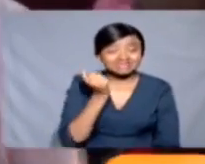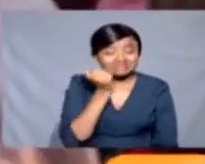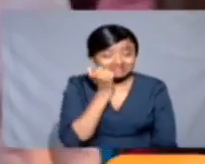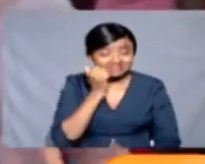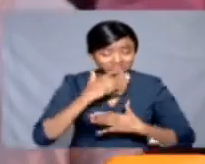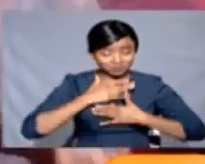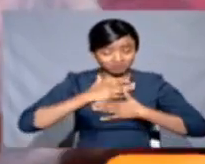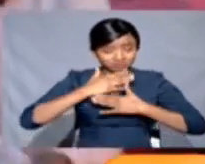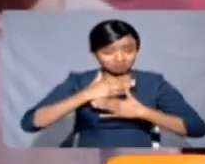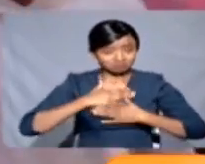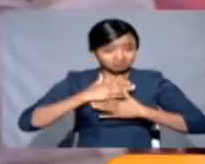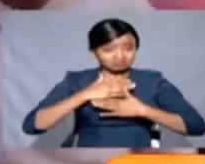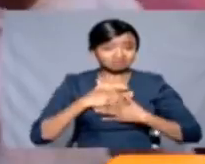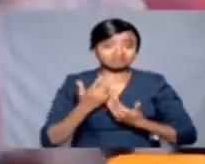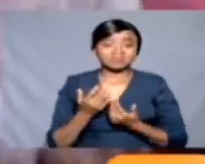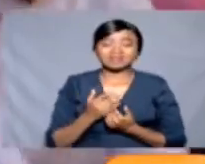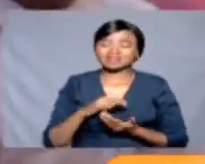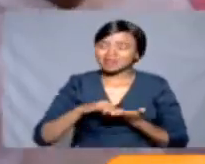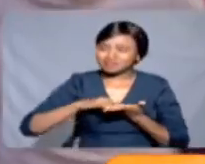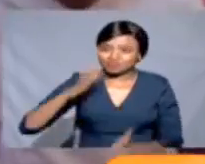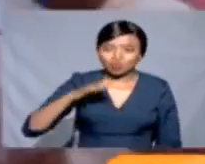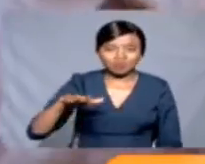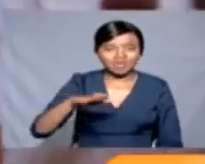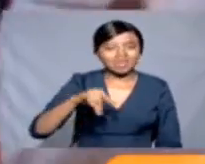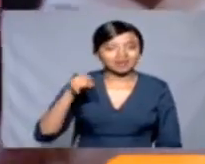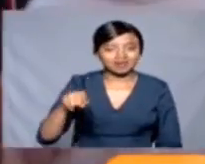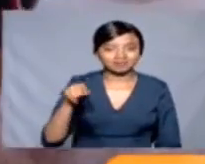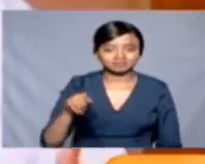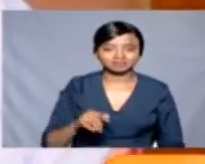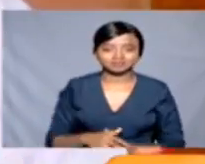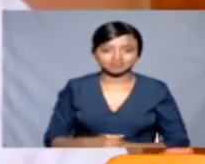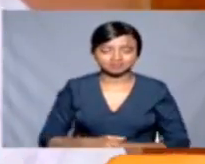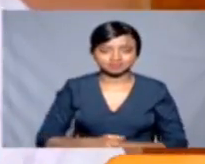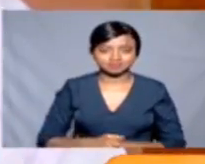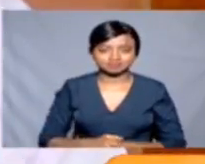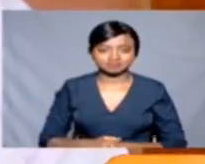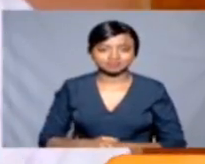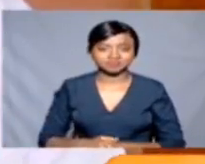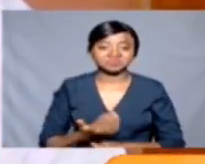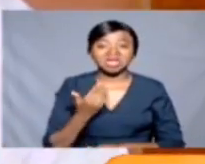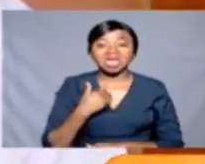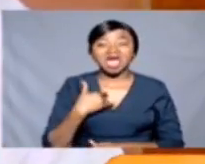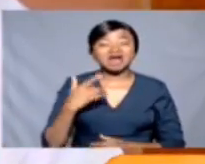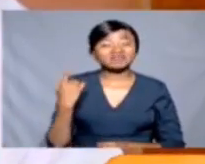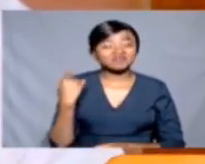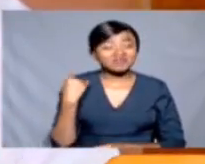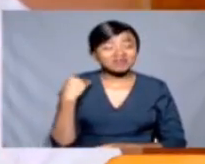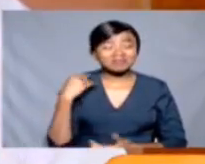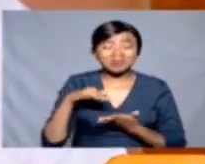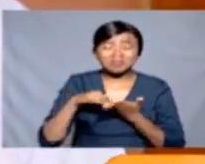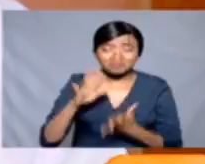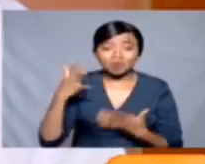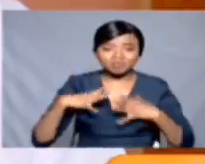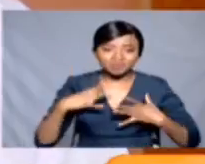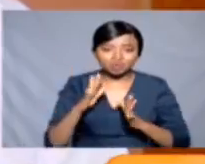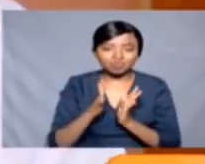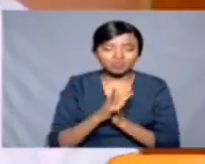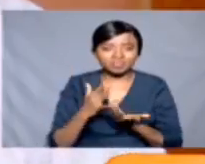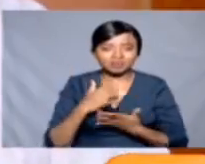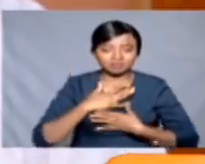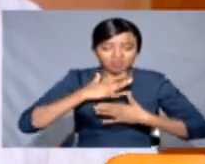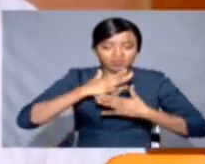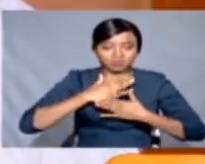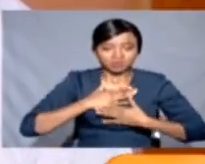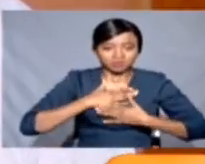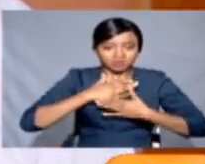diseases, especially asthma, are on the rise in Mukuru Kwaruben. We have such a big number of patients with asthma, for example, that